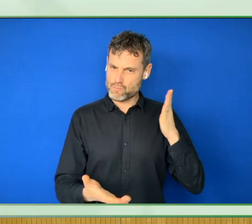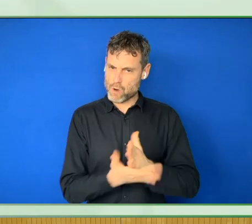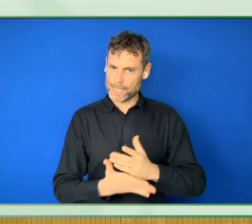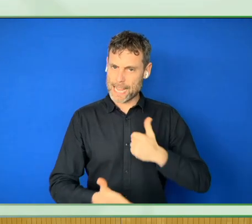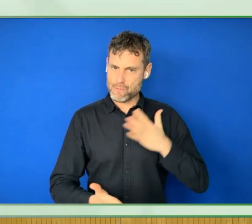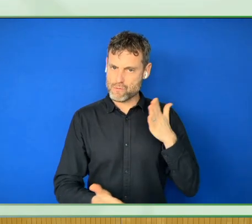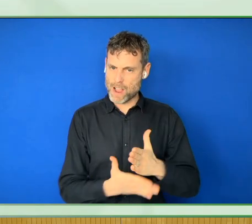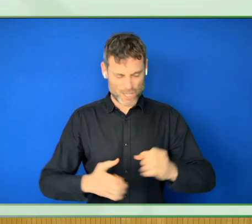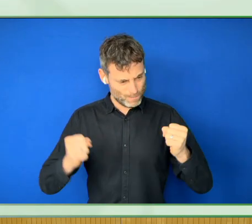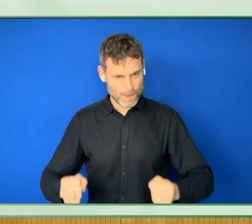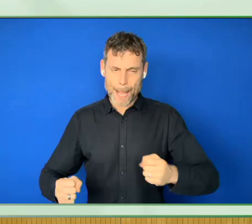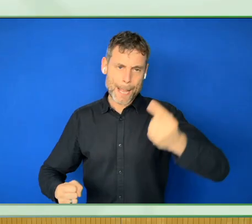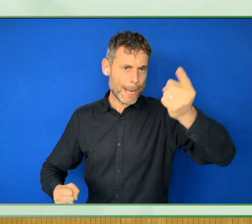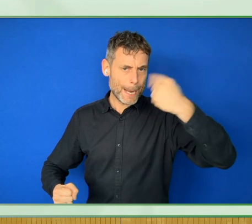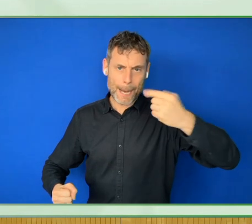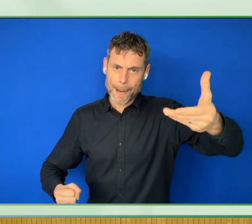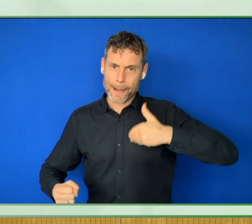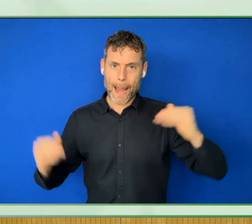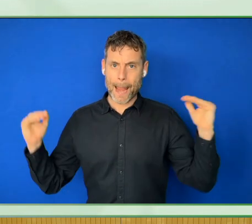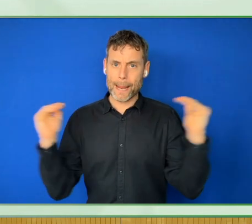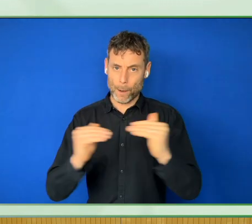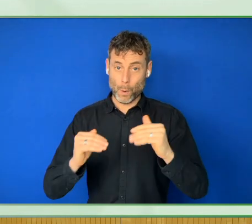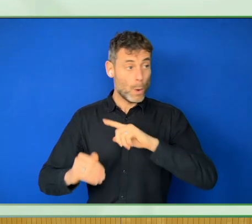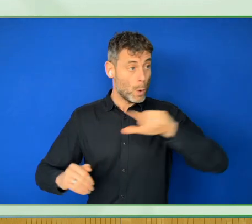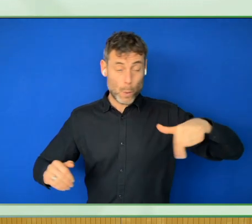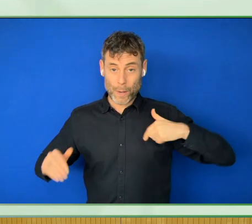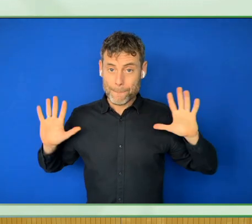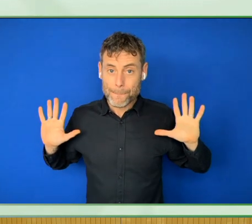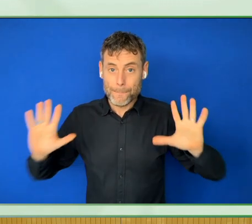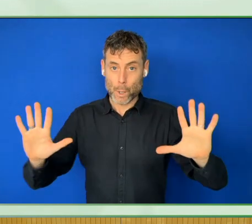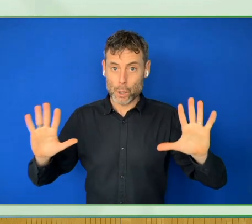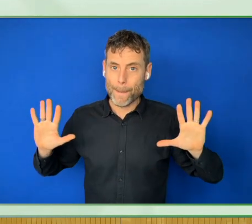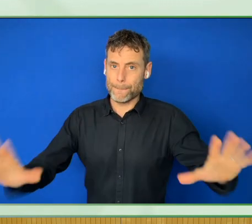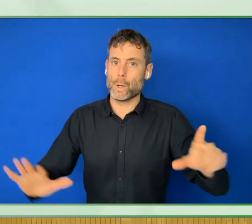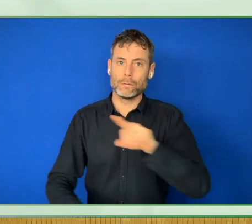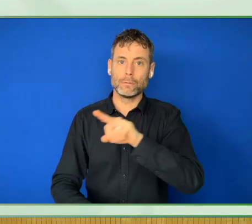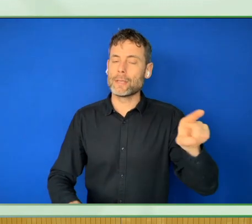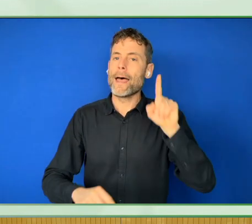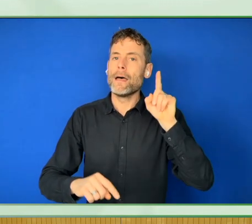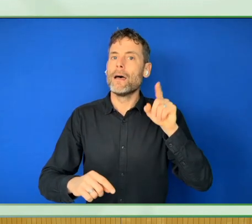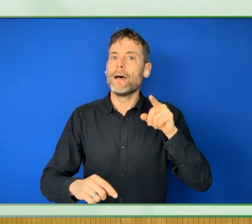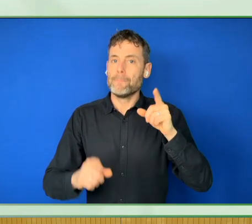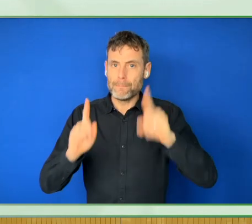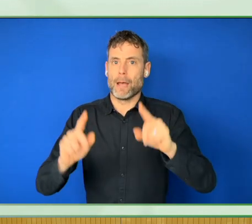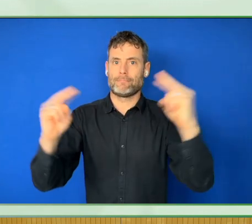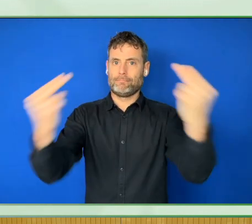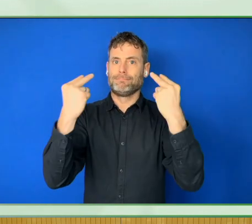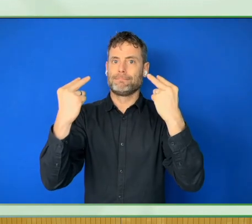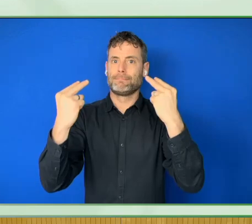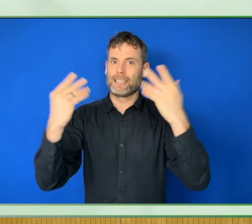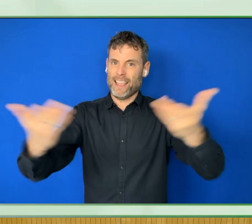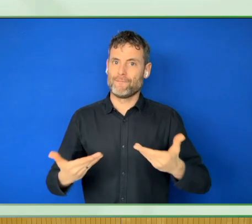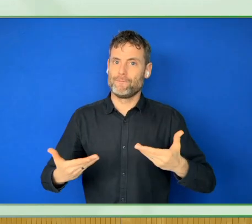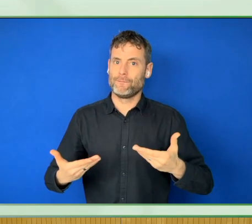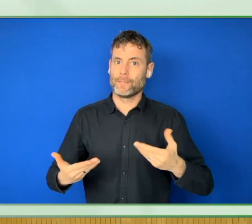demand, then people can't say no. Because if we do this together, then we have weight, then we have strength. And